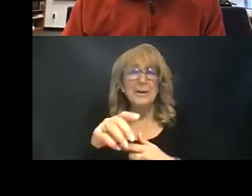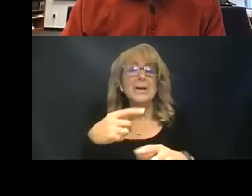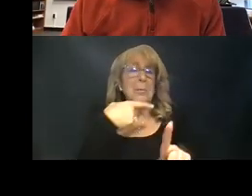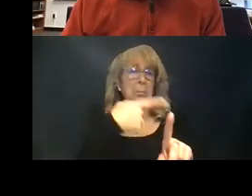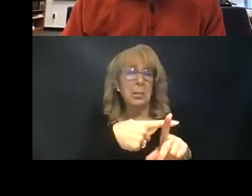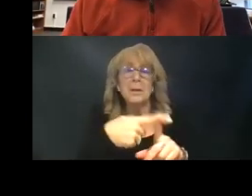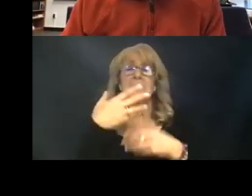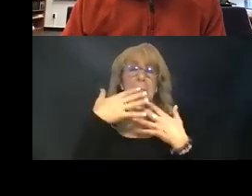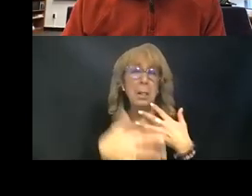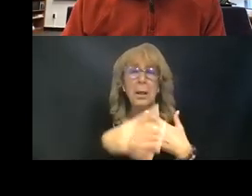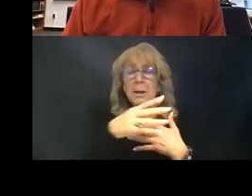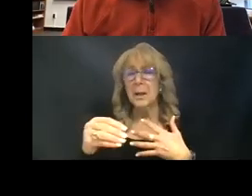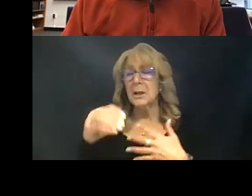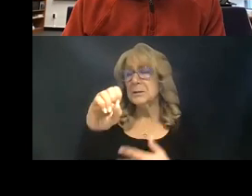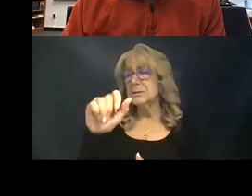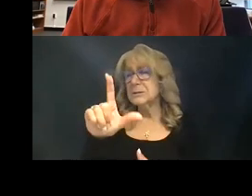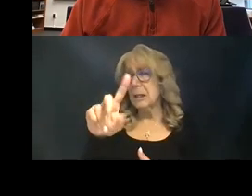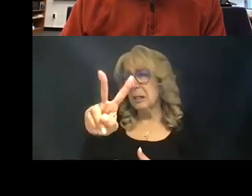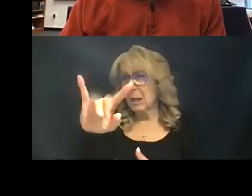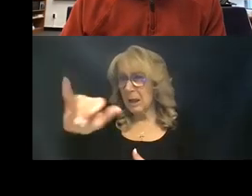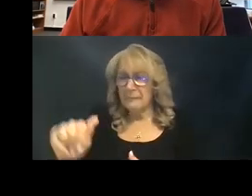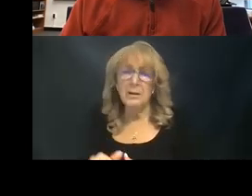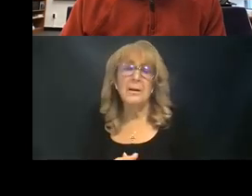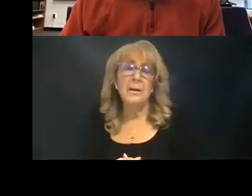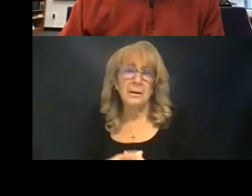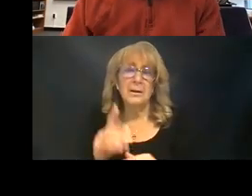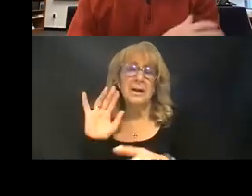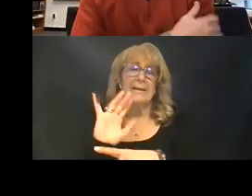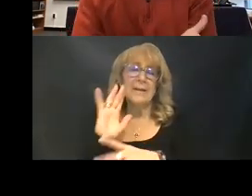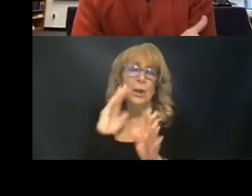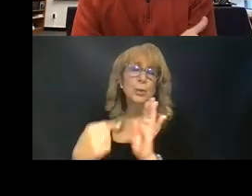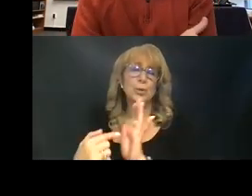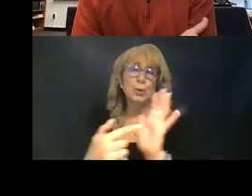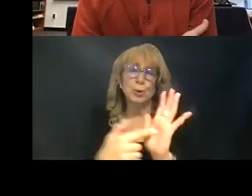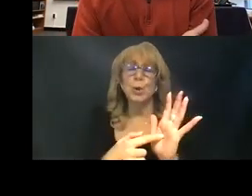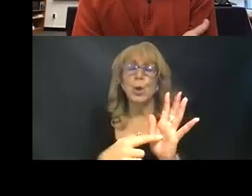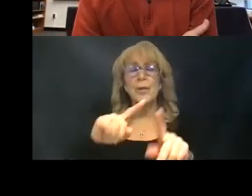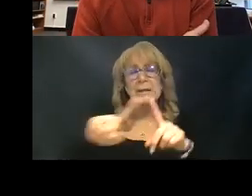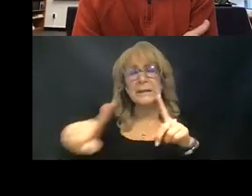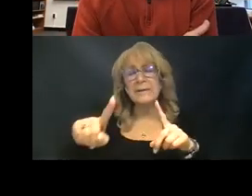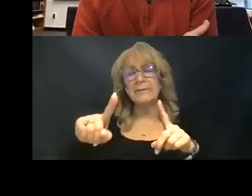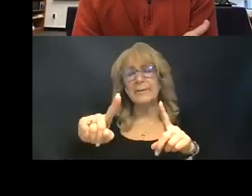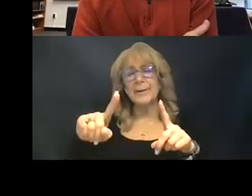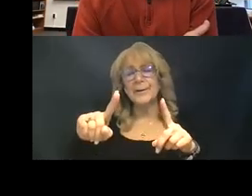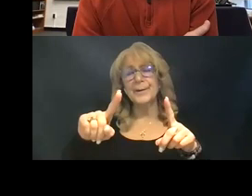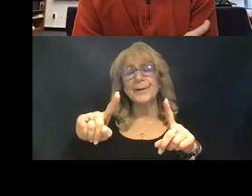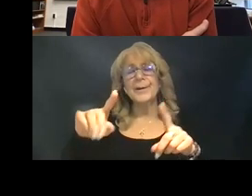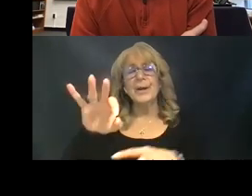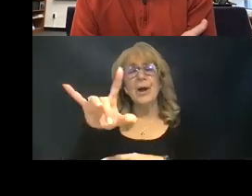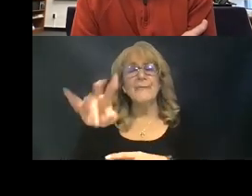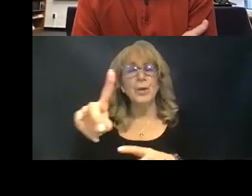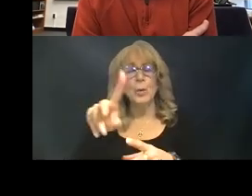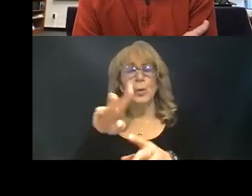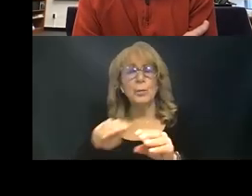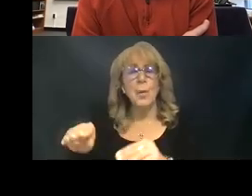video that illustrates some of the fluid motions associated with the body, like blood,